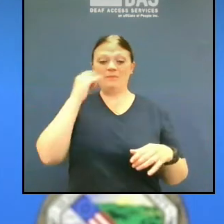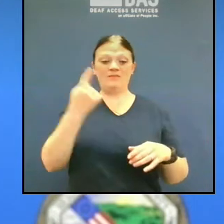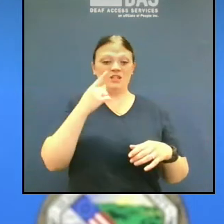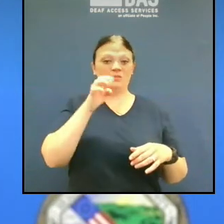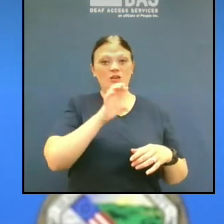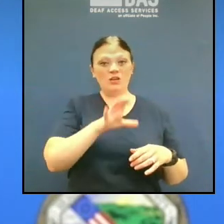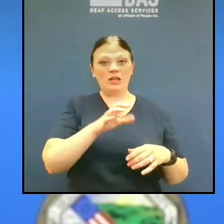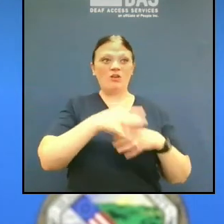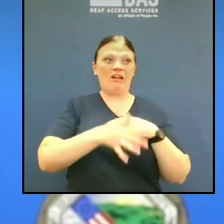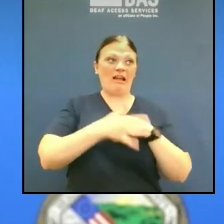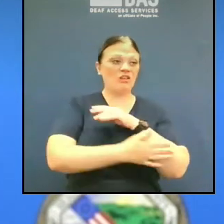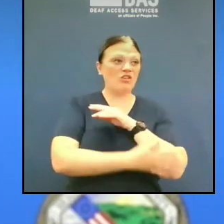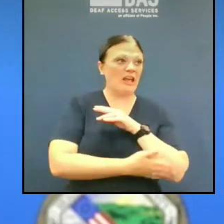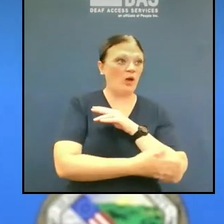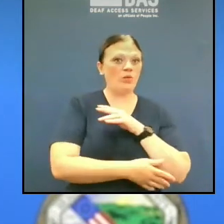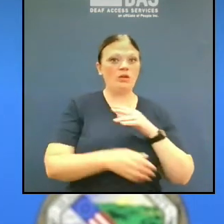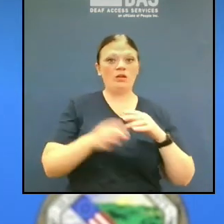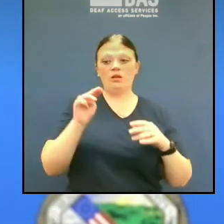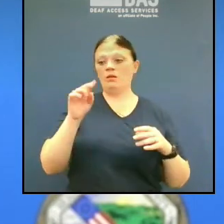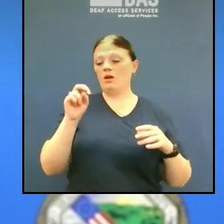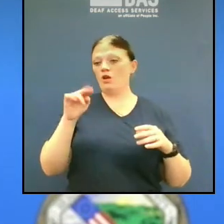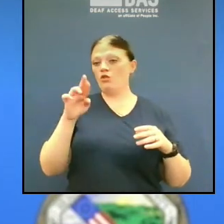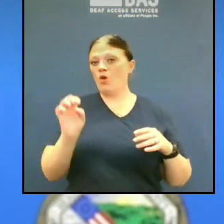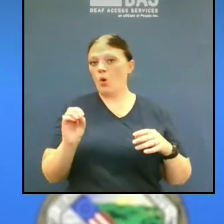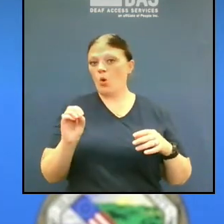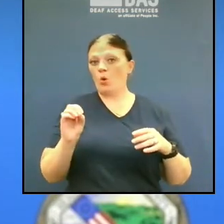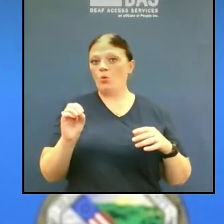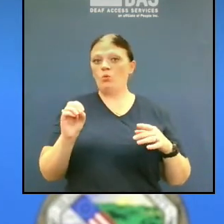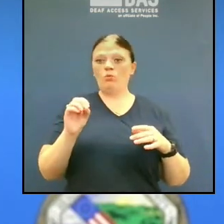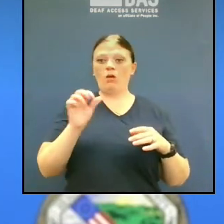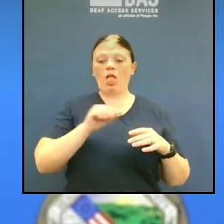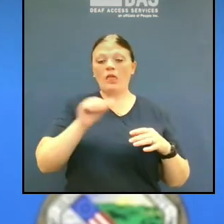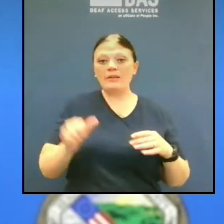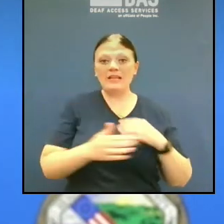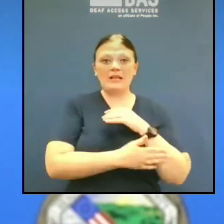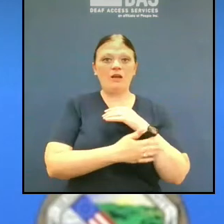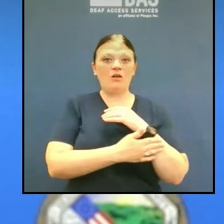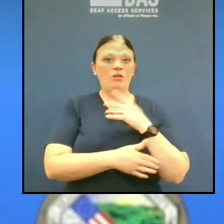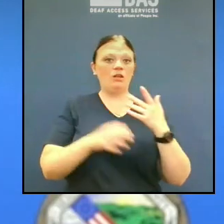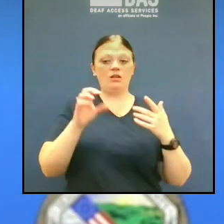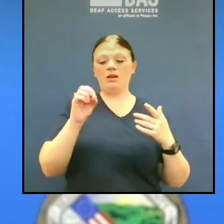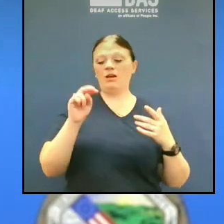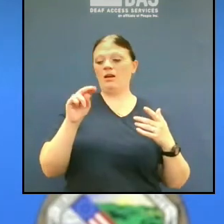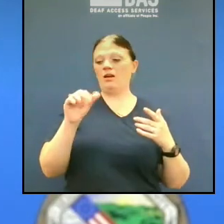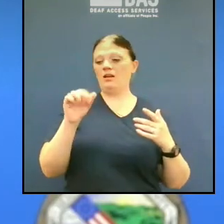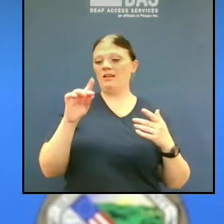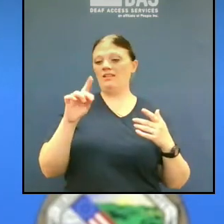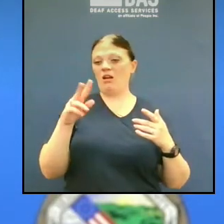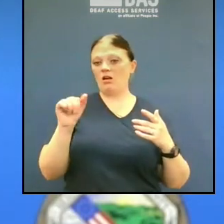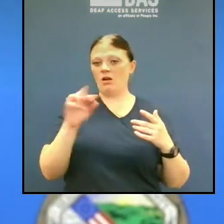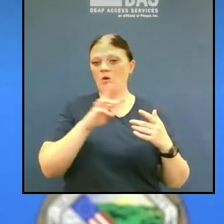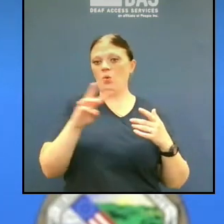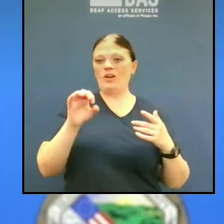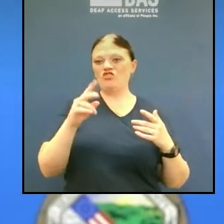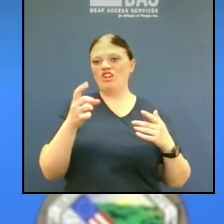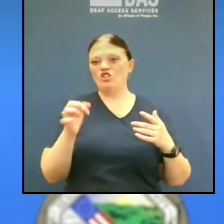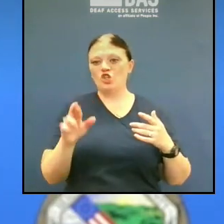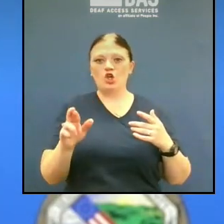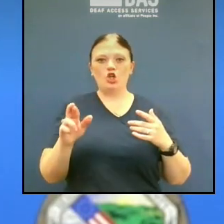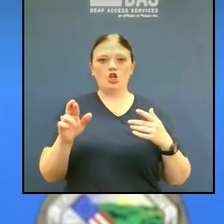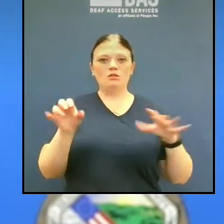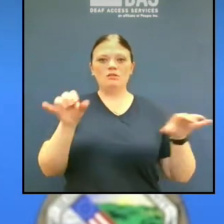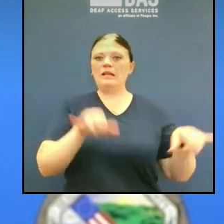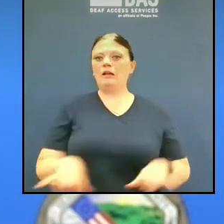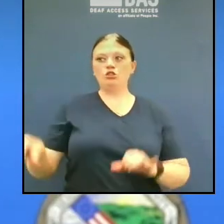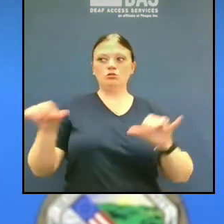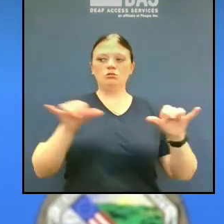Niagara County, or for that matter, Monroe County, Albany County, Onondaga County, Westchester. Those are the